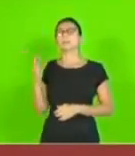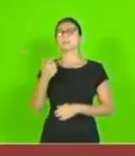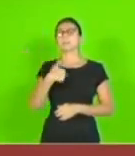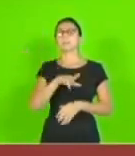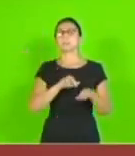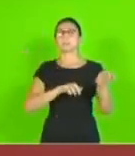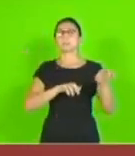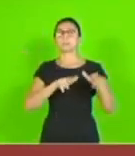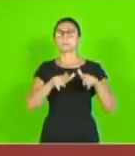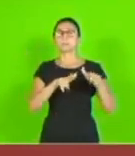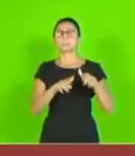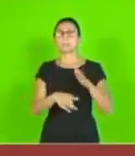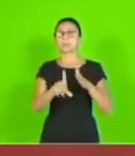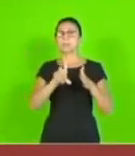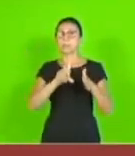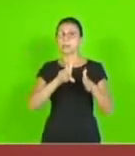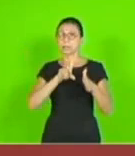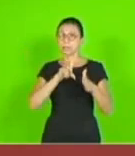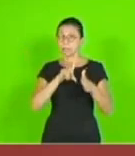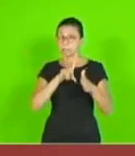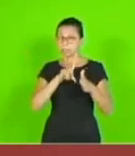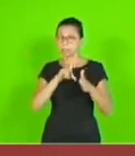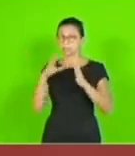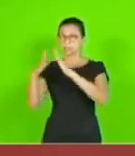There was a lady once who,